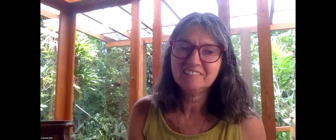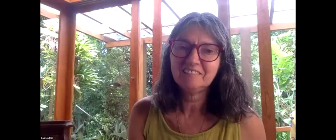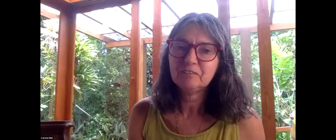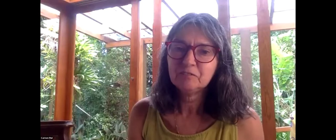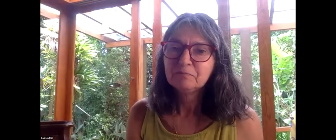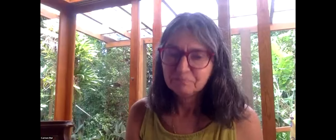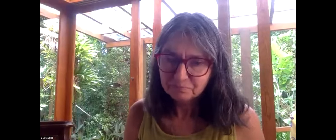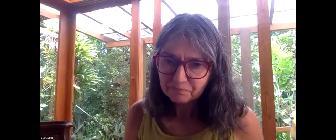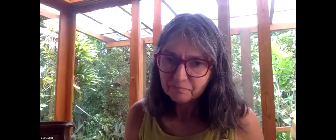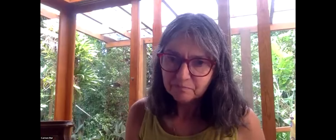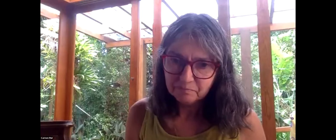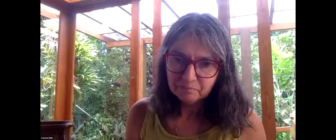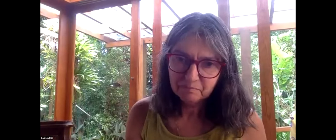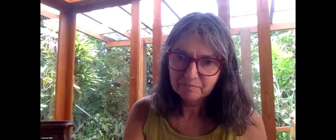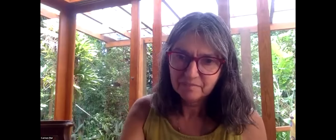Yeah.